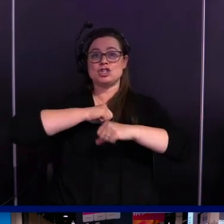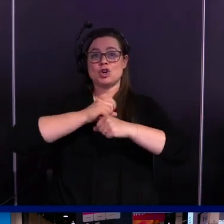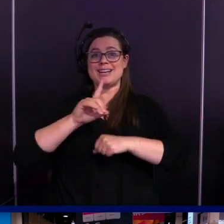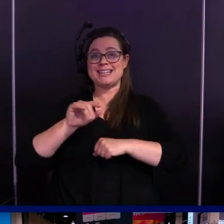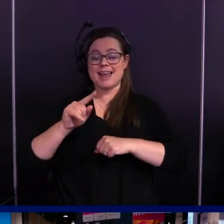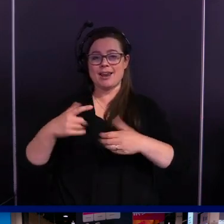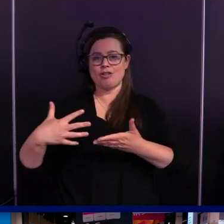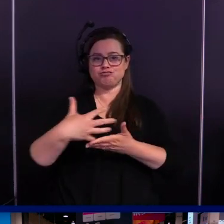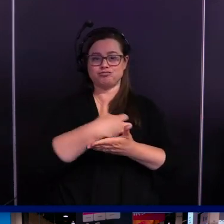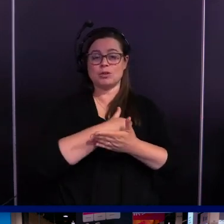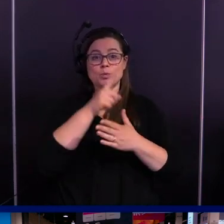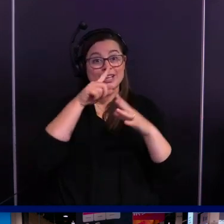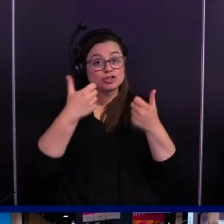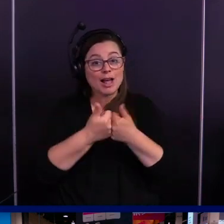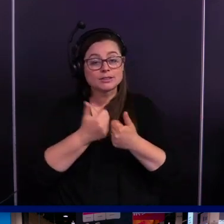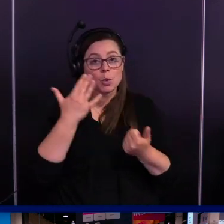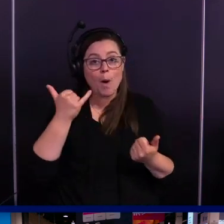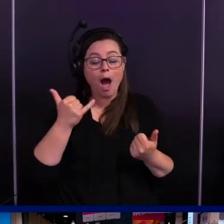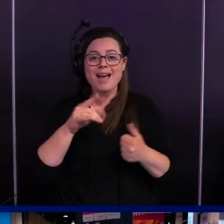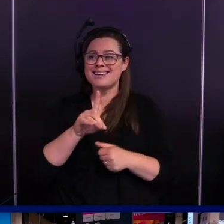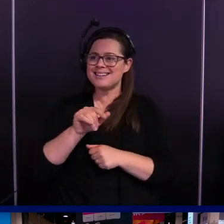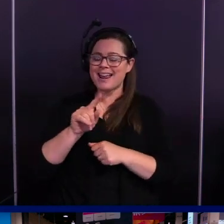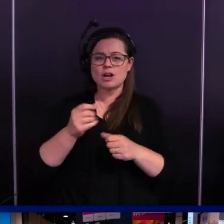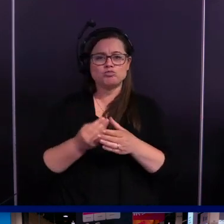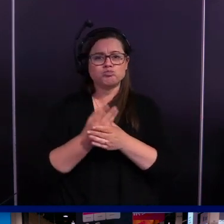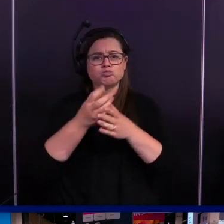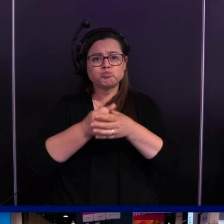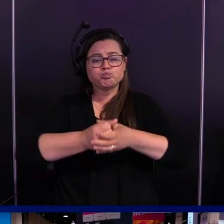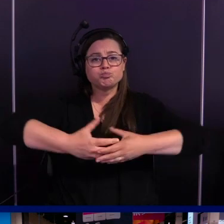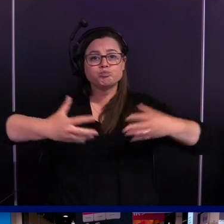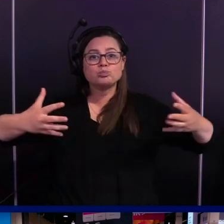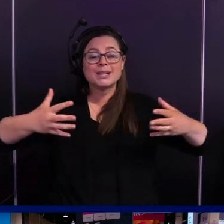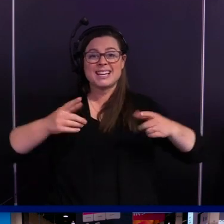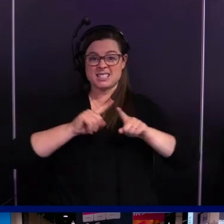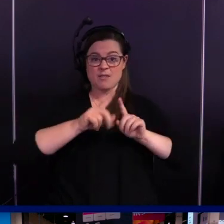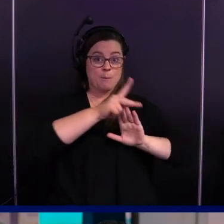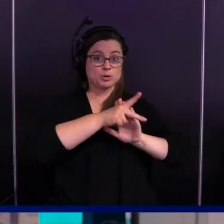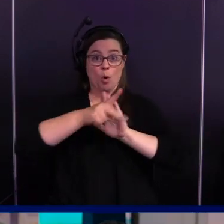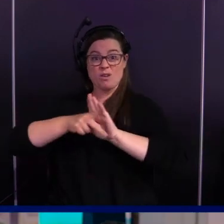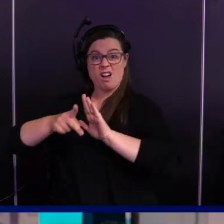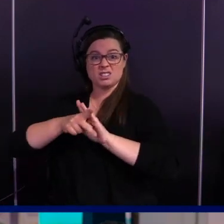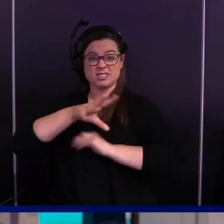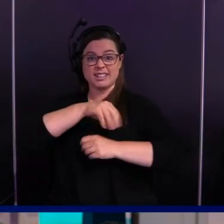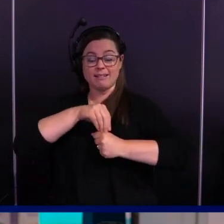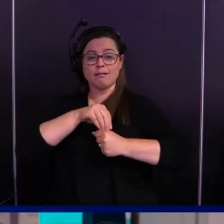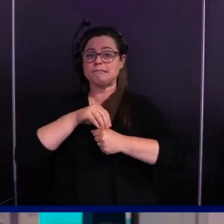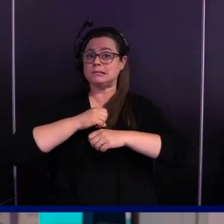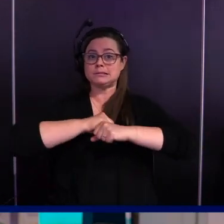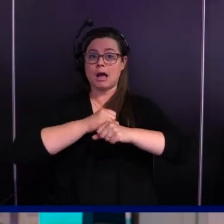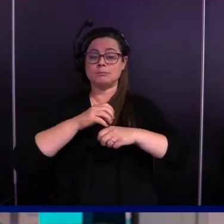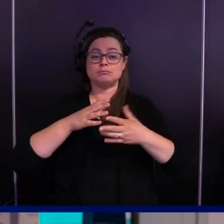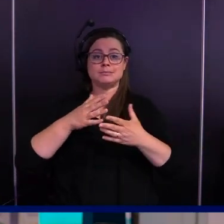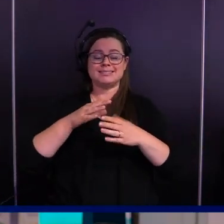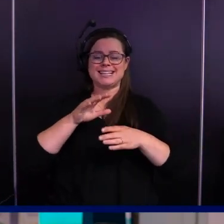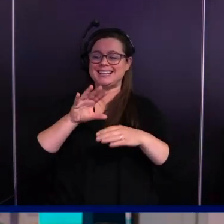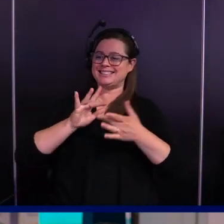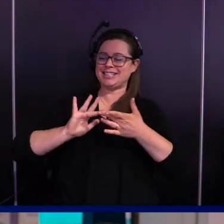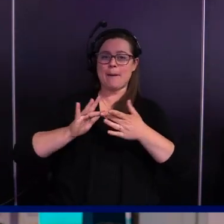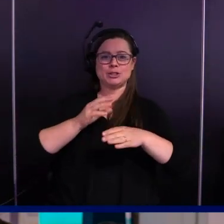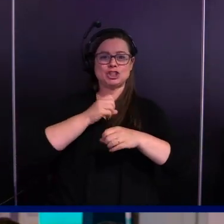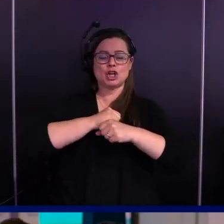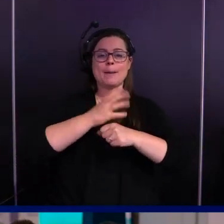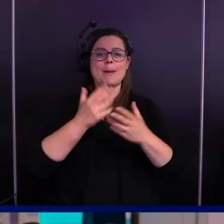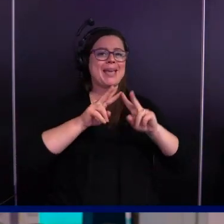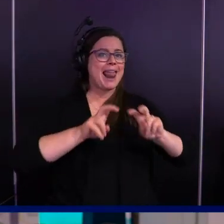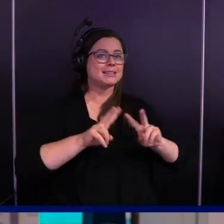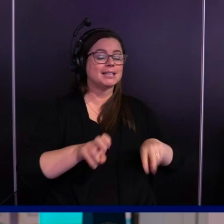challenging because data has been growing and there are many personas within the cyber security. There could be a security analyst,